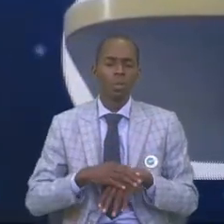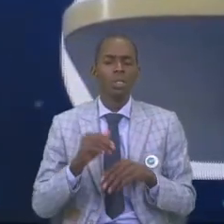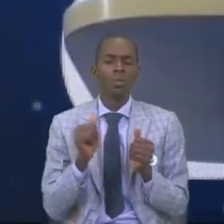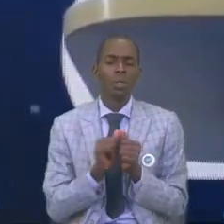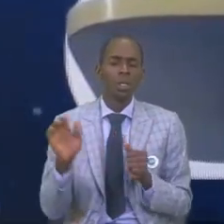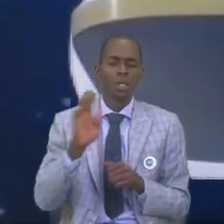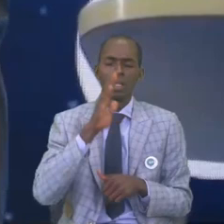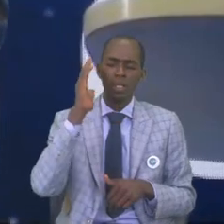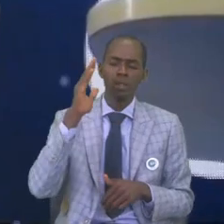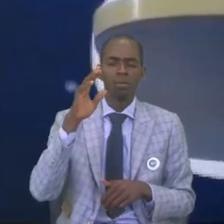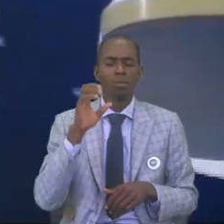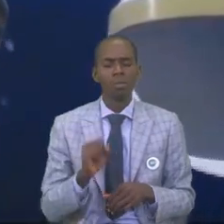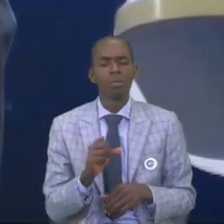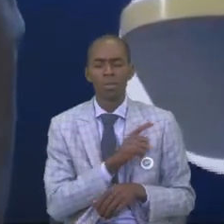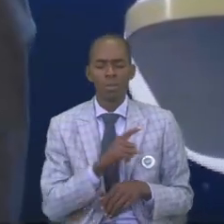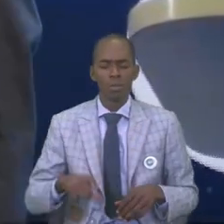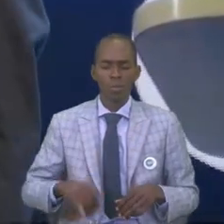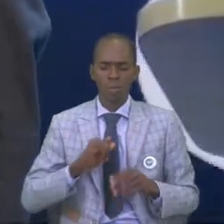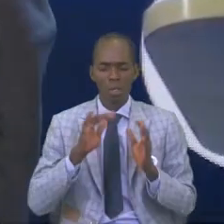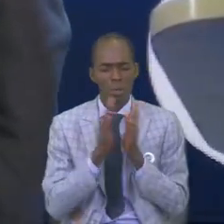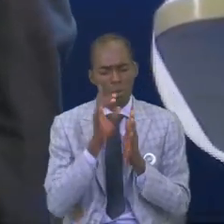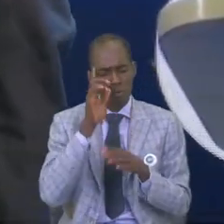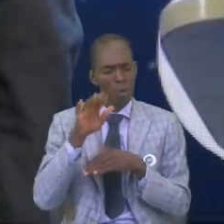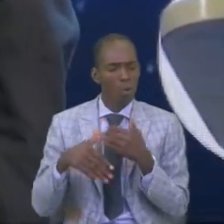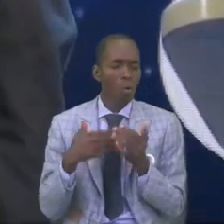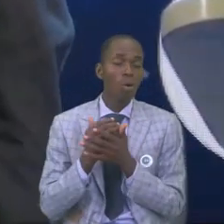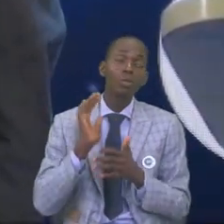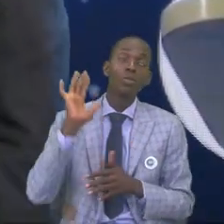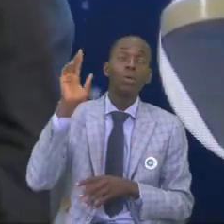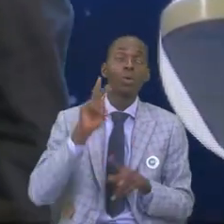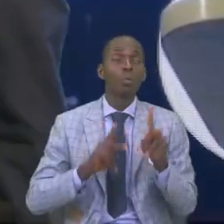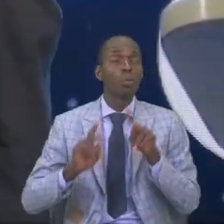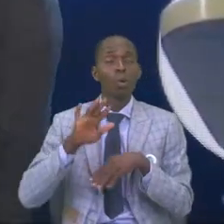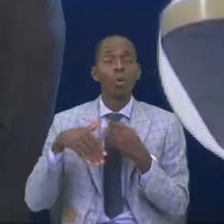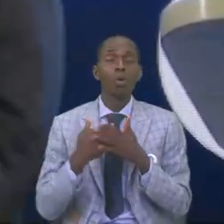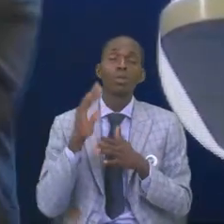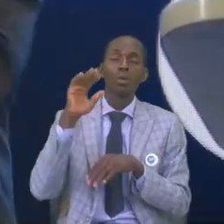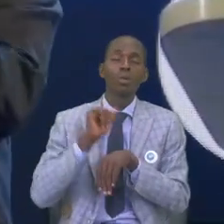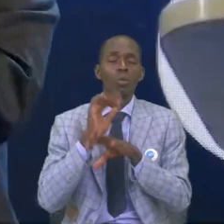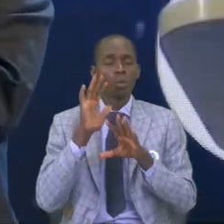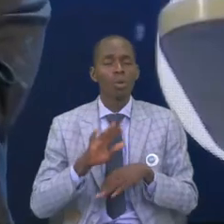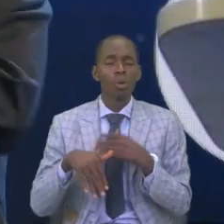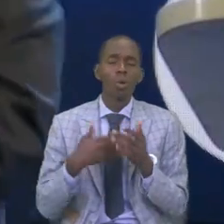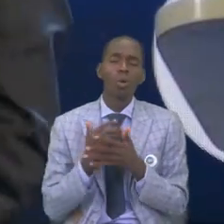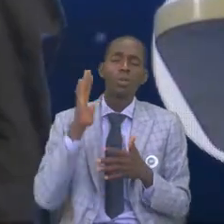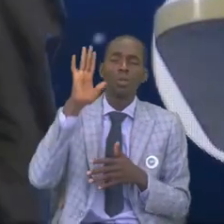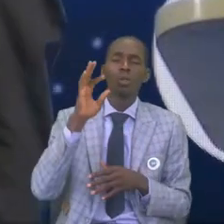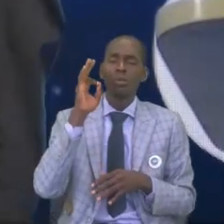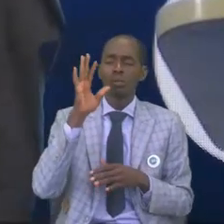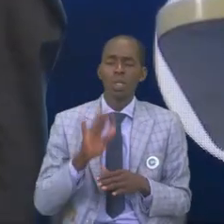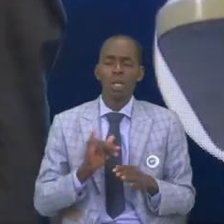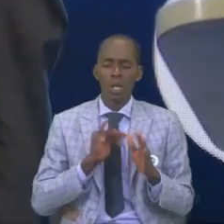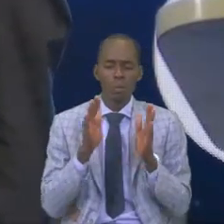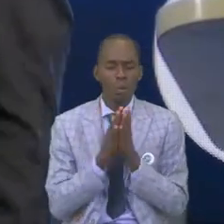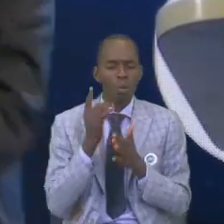testimonies. And Lord, I pray for all your people, all your workers, all your ministers. I pray what they have not